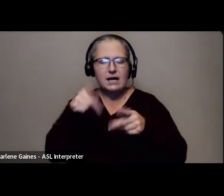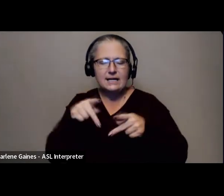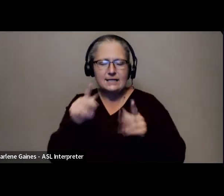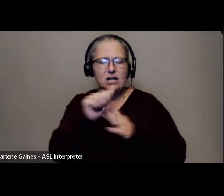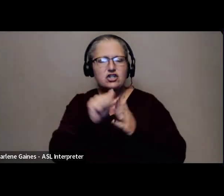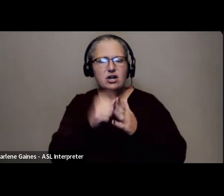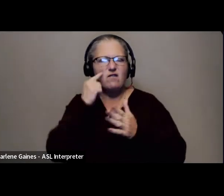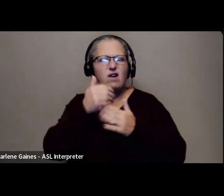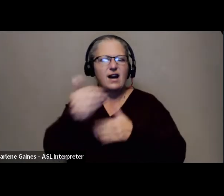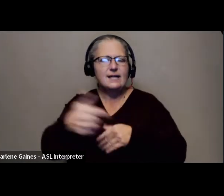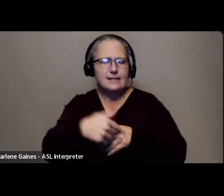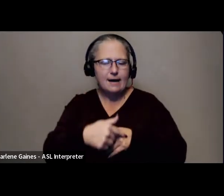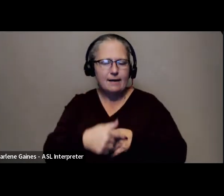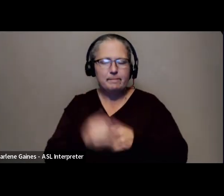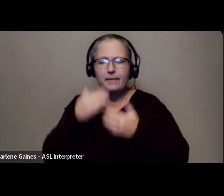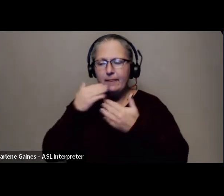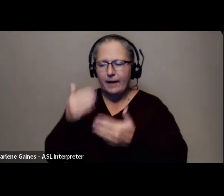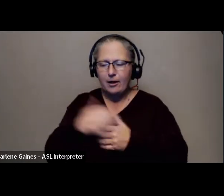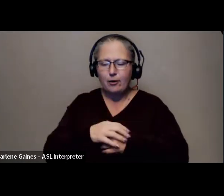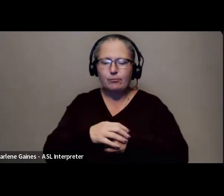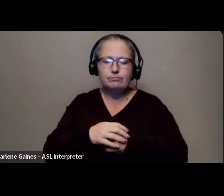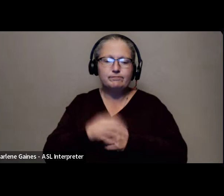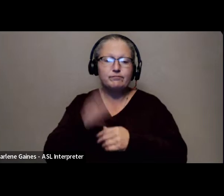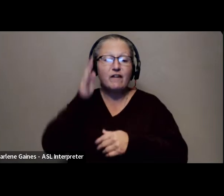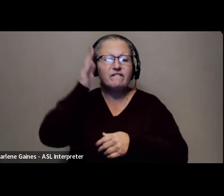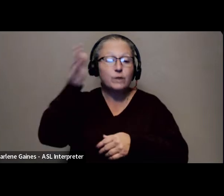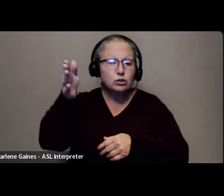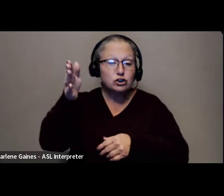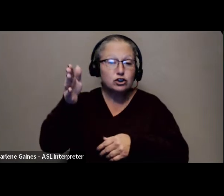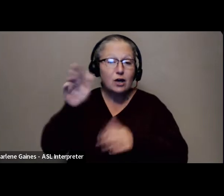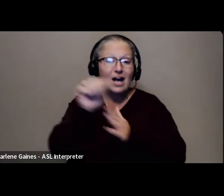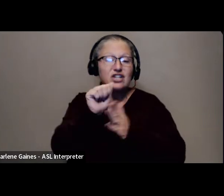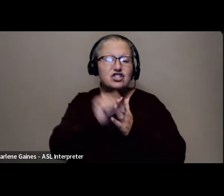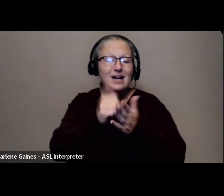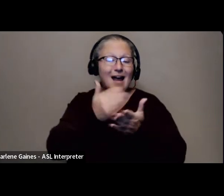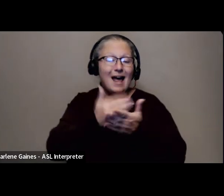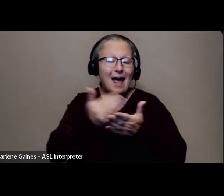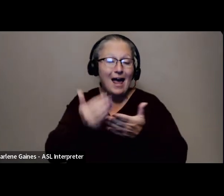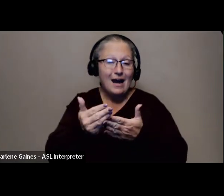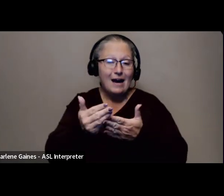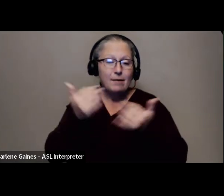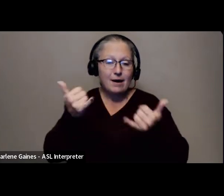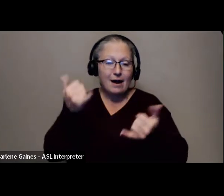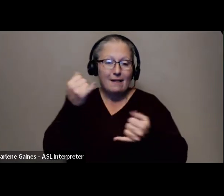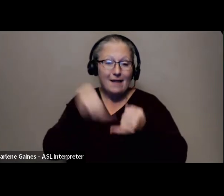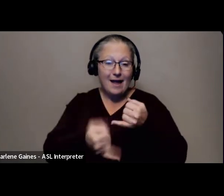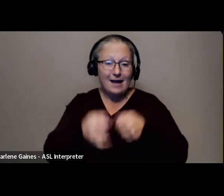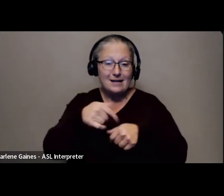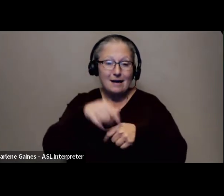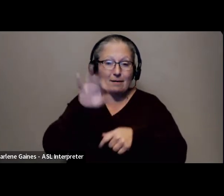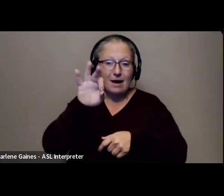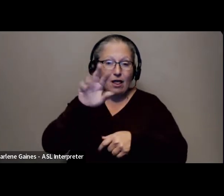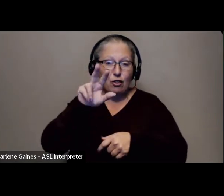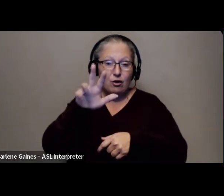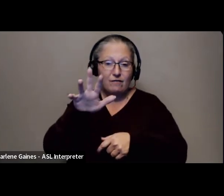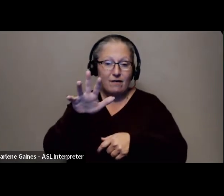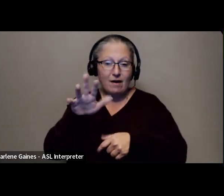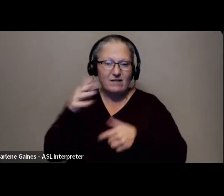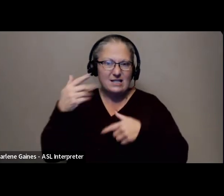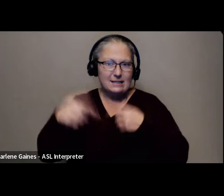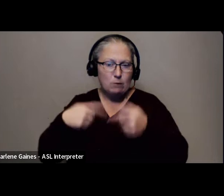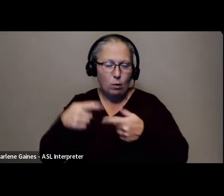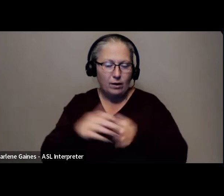Thank you. Okay. All right. Future agenda items. We made it to the end and it's 9:35. So let's keep